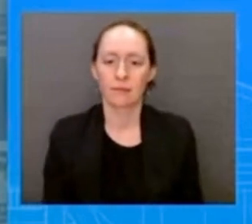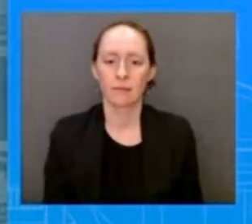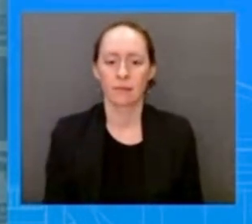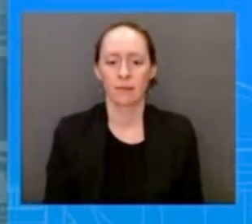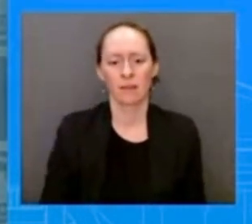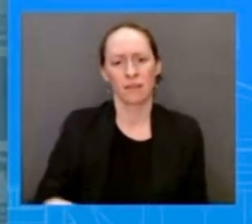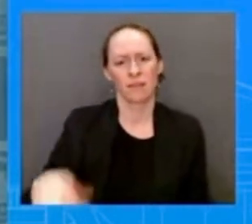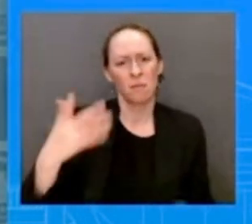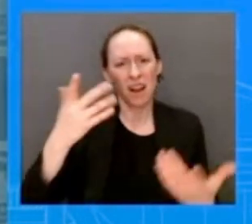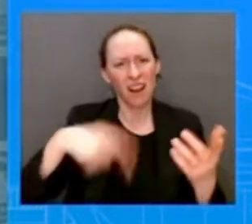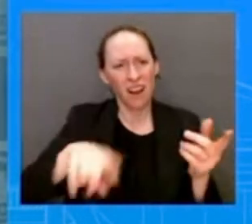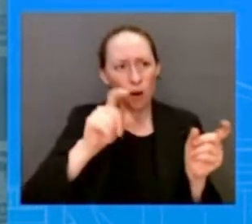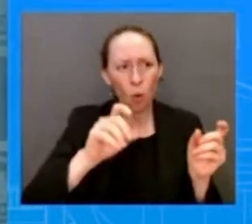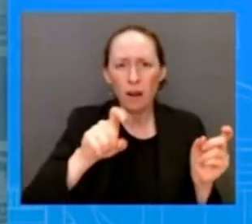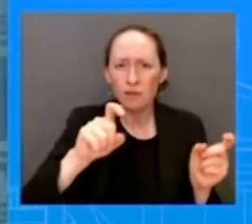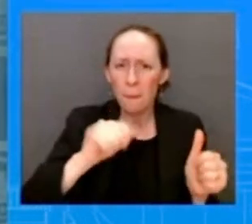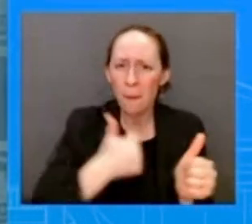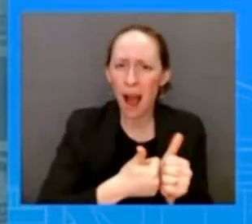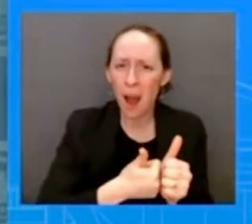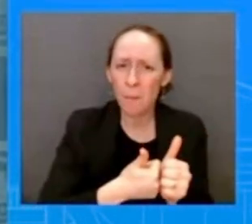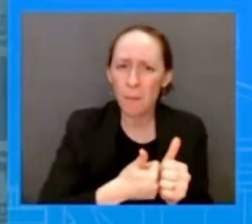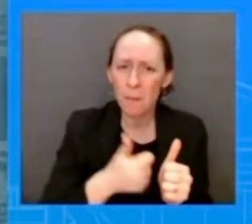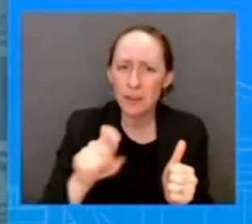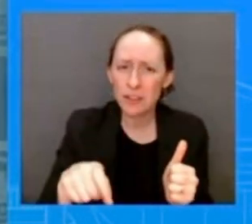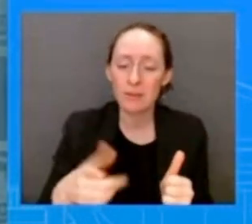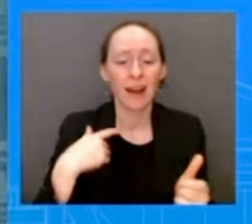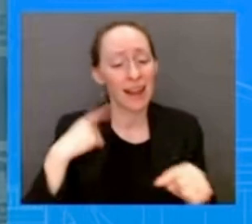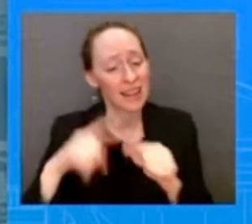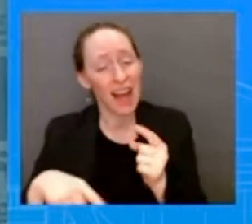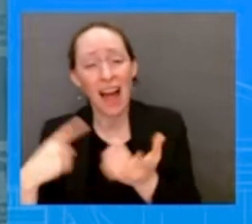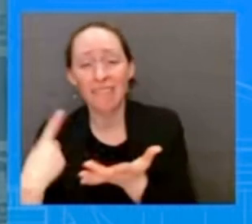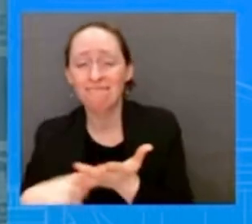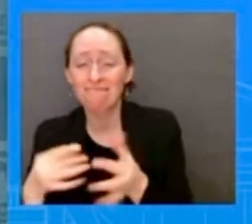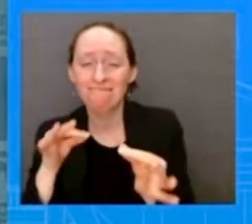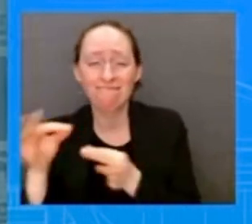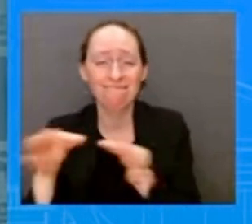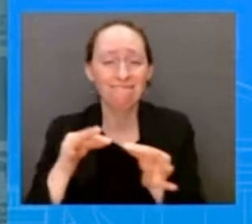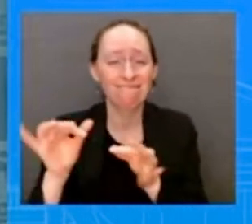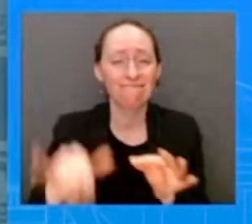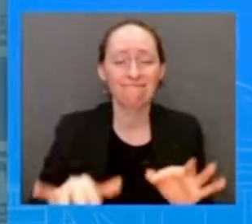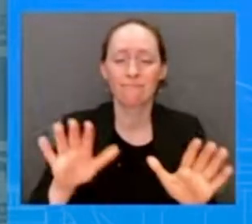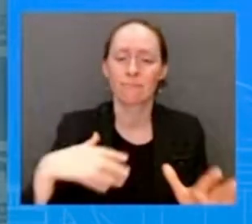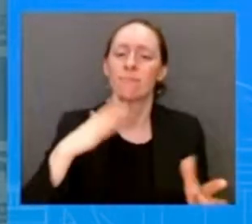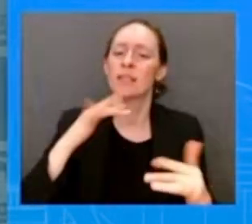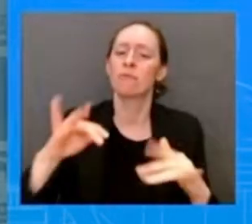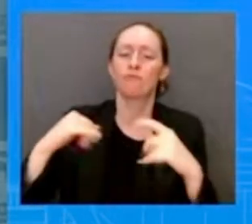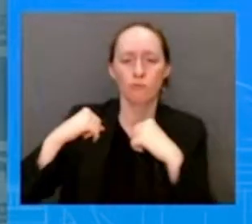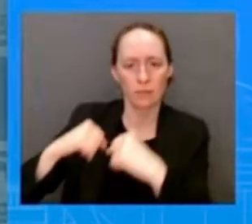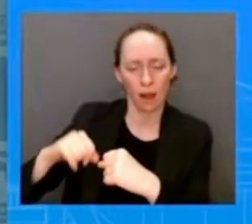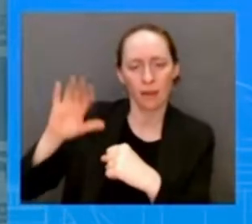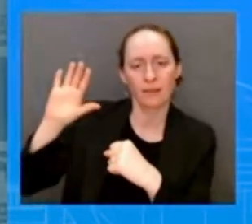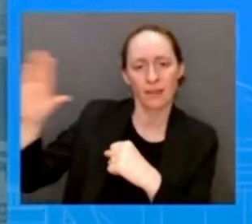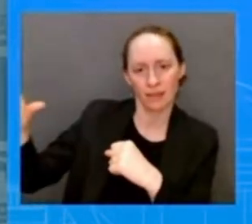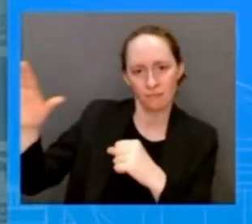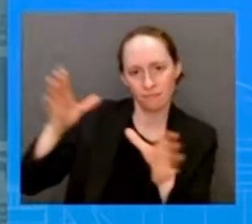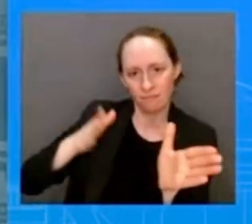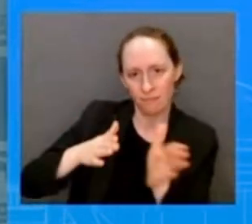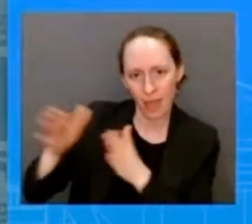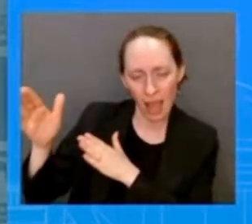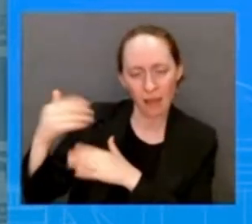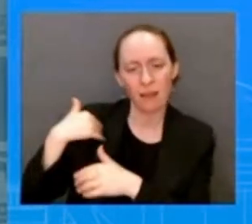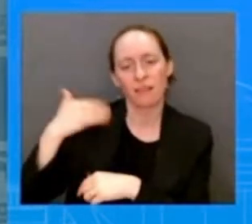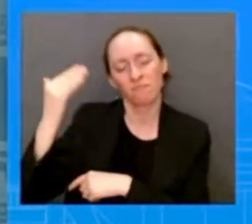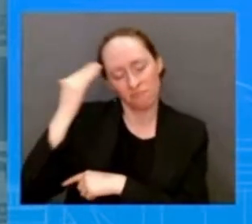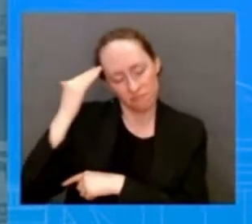we're going to do is we're going to continue to defend the president's plan. We believe we have the legal authority to